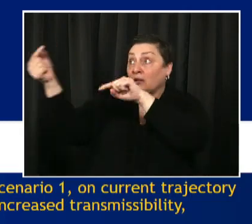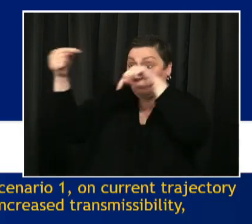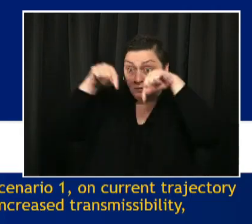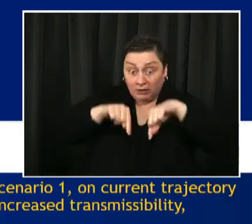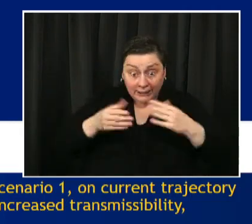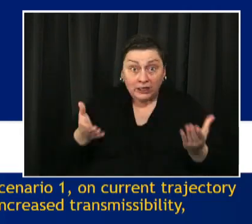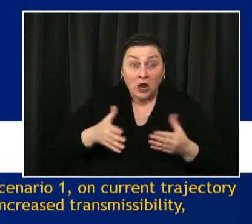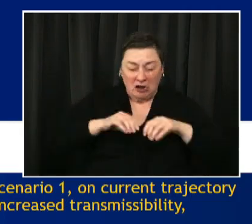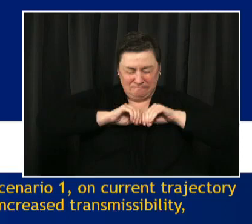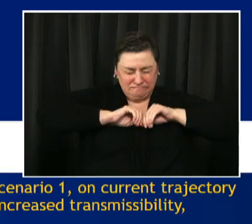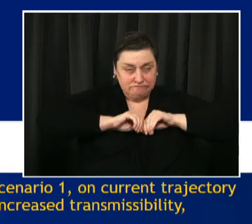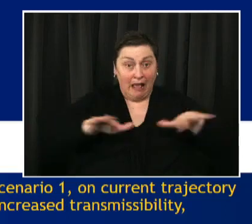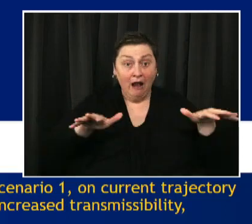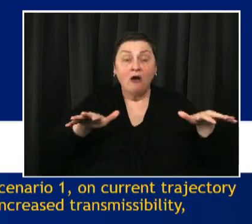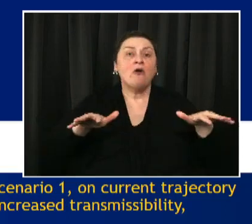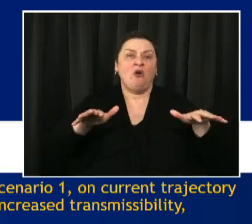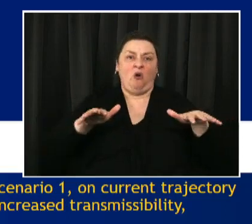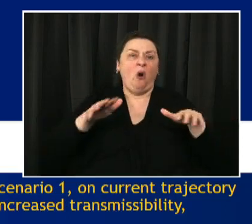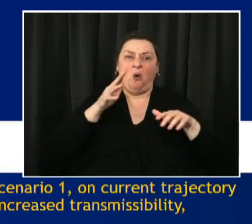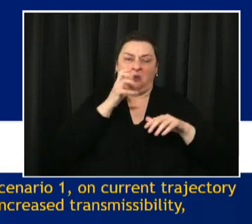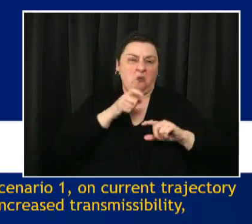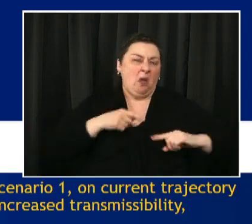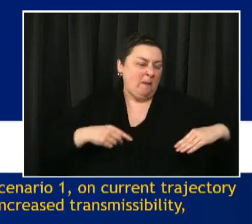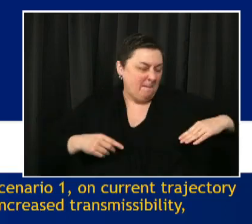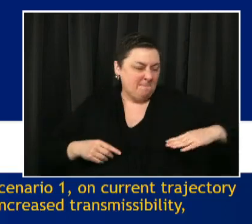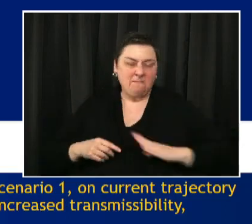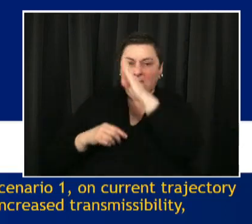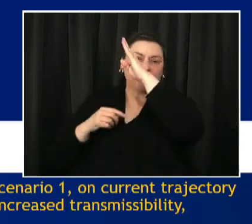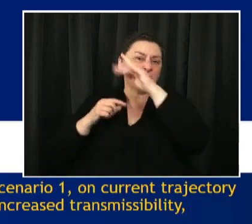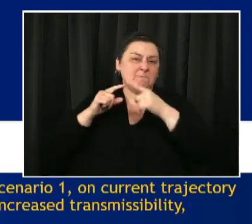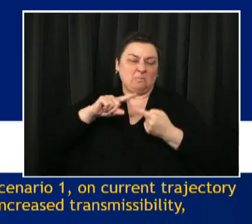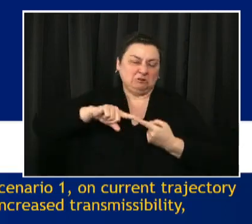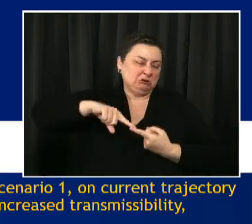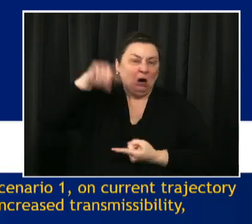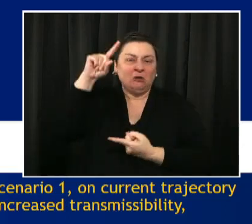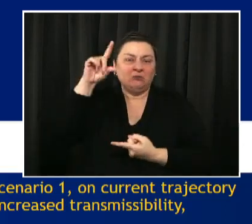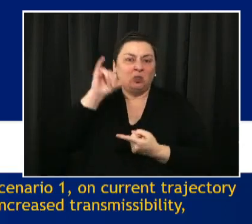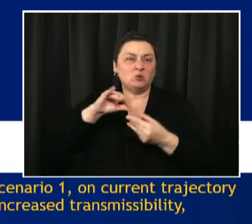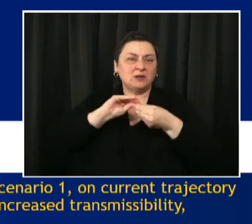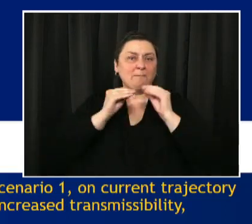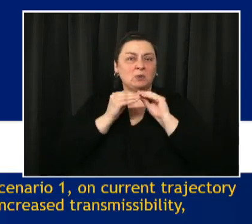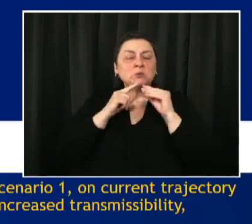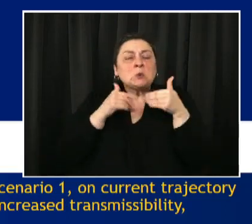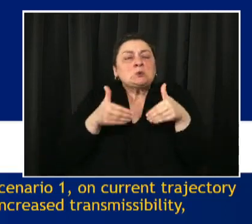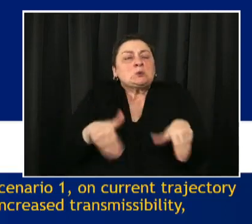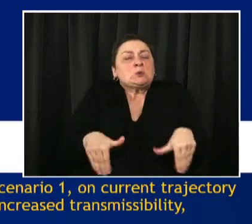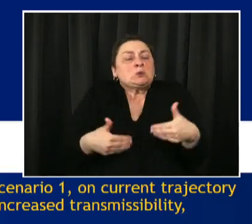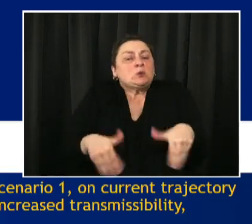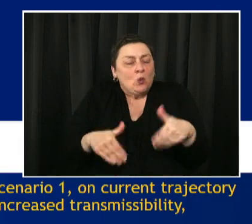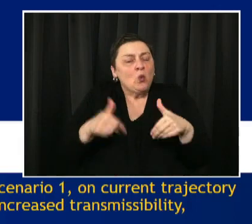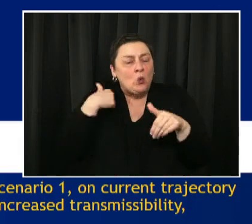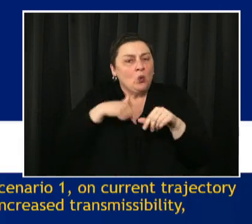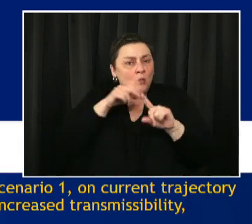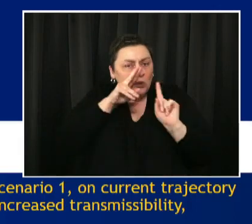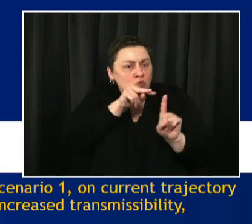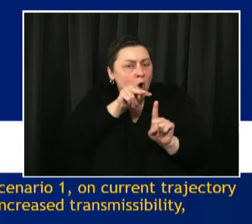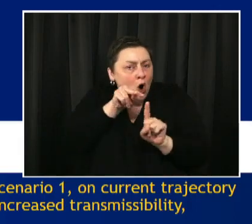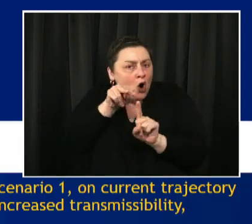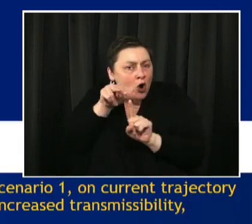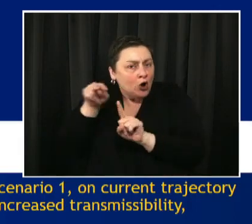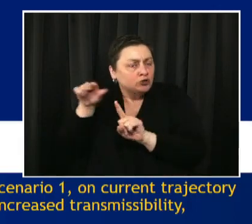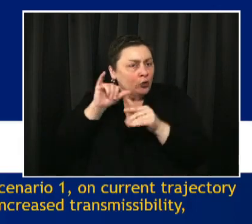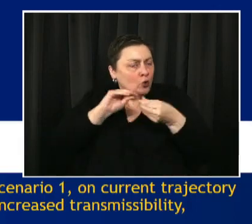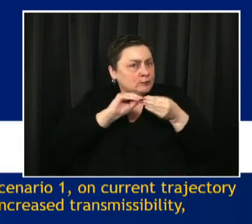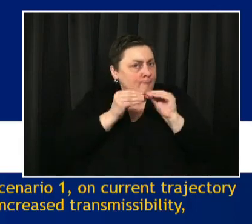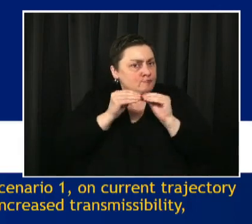of transmission control. So, this is being tracked carefully, and certainly we hope that